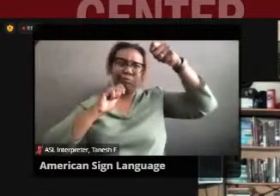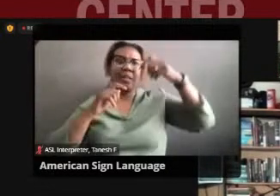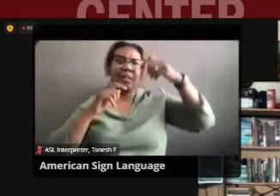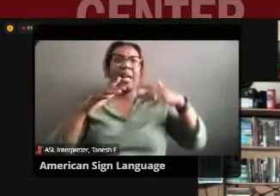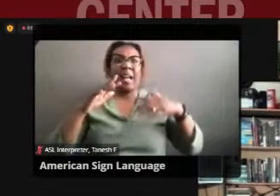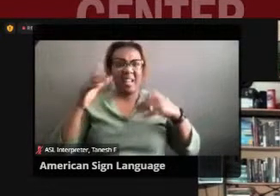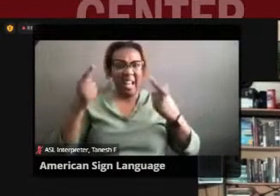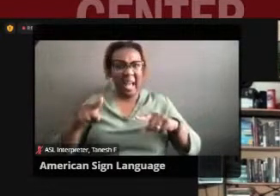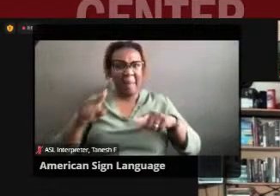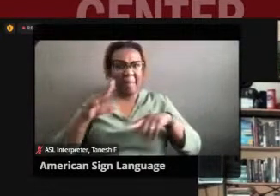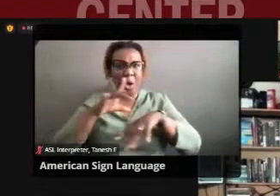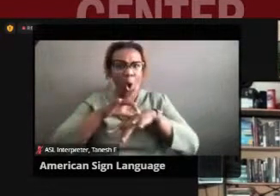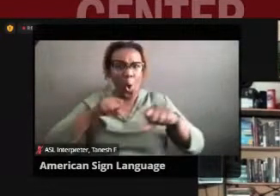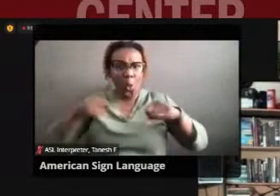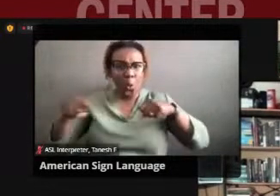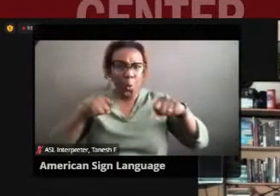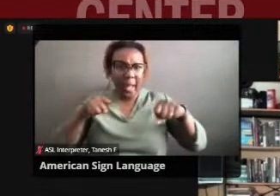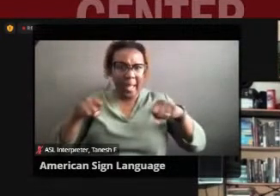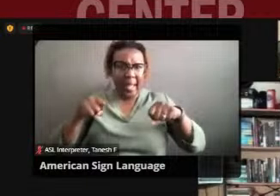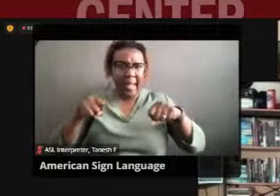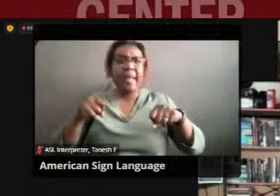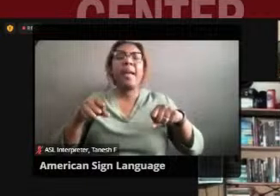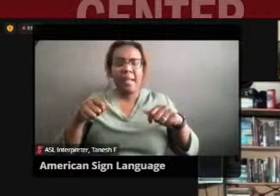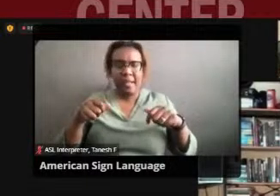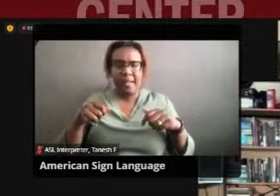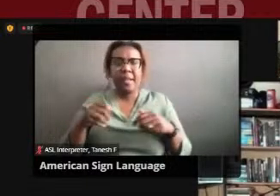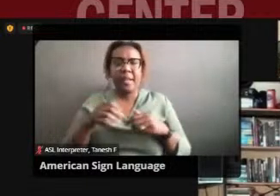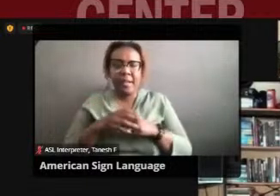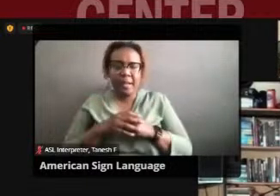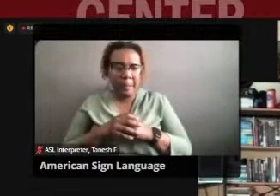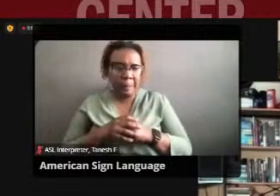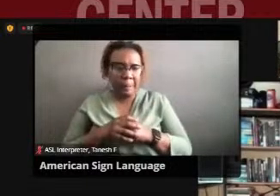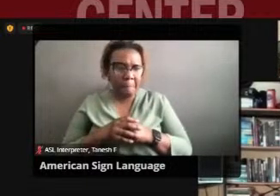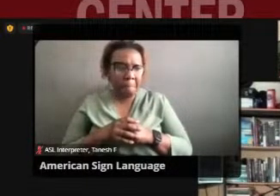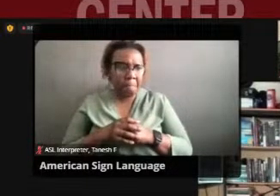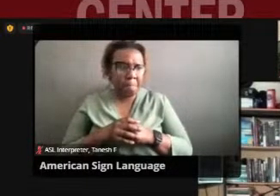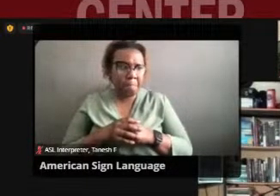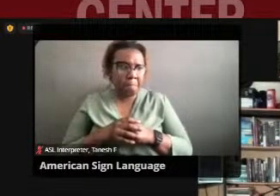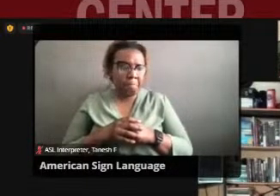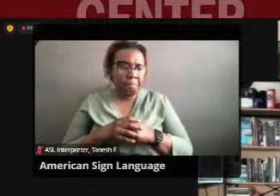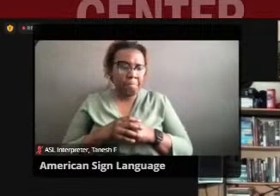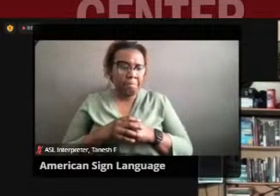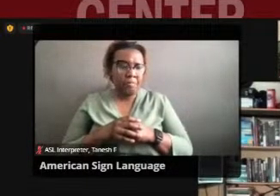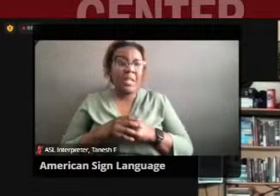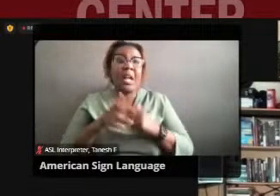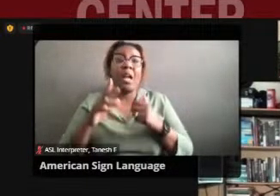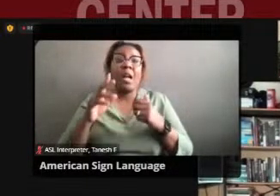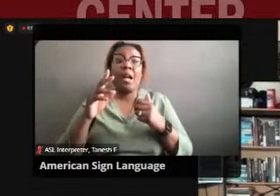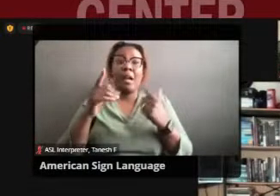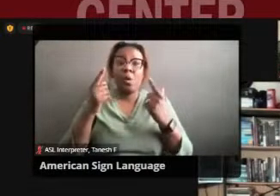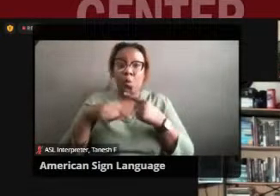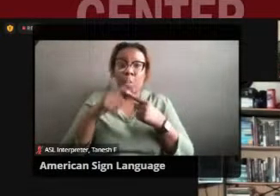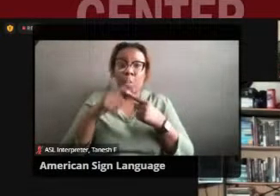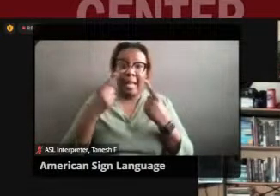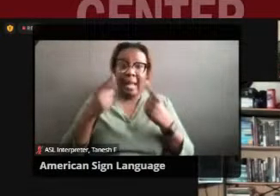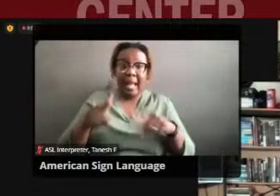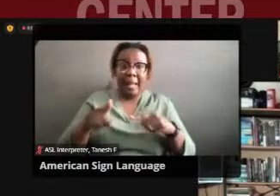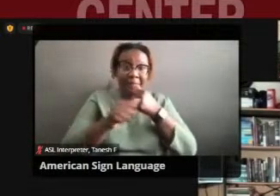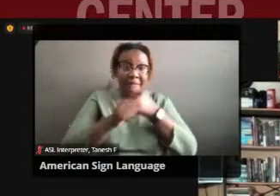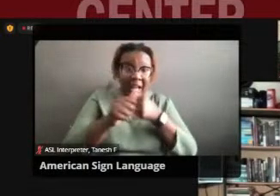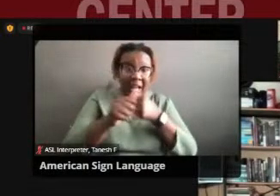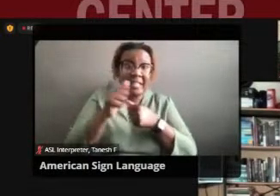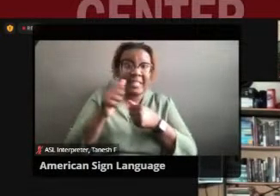resurrected, even and especially in the midst of violence, destruction, death, and